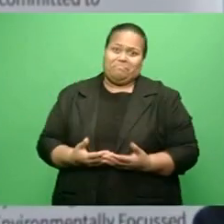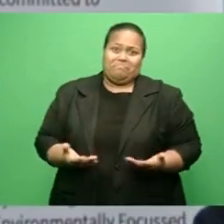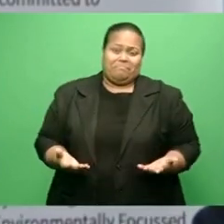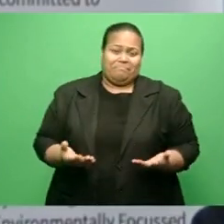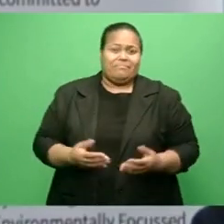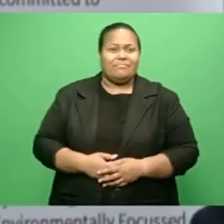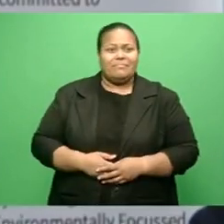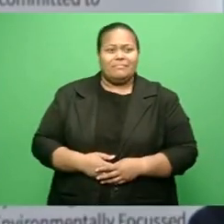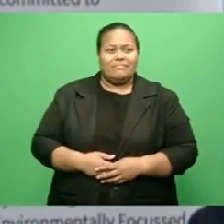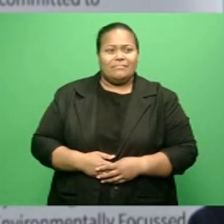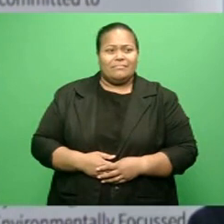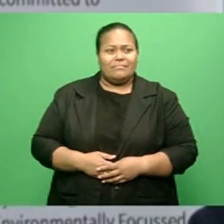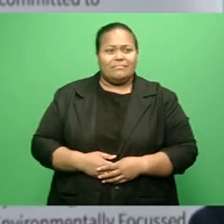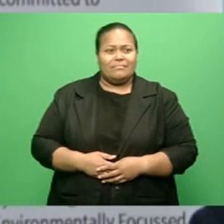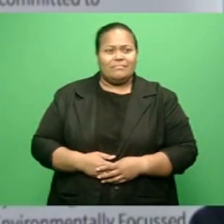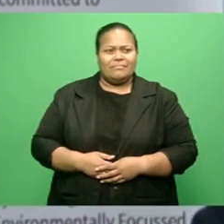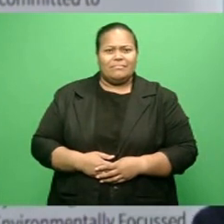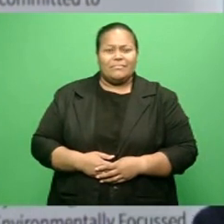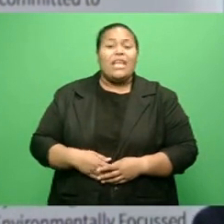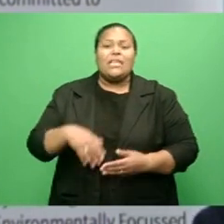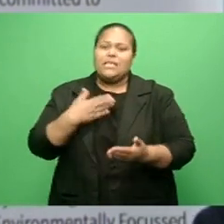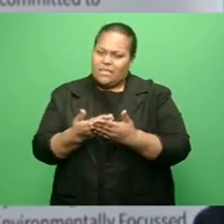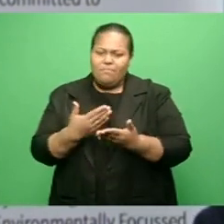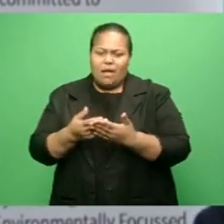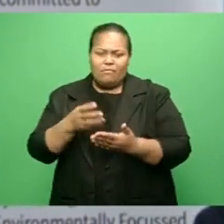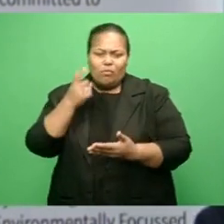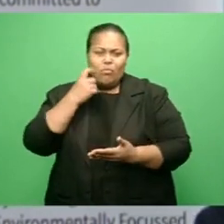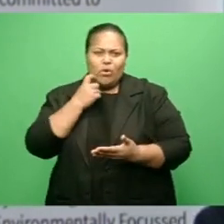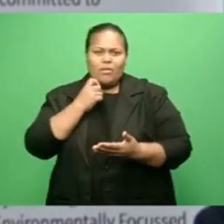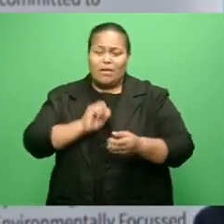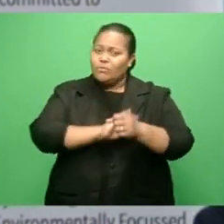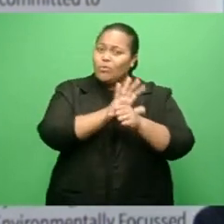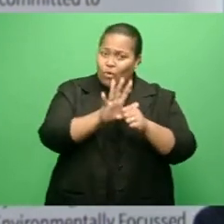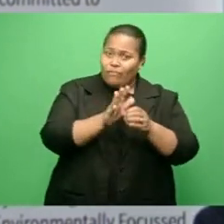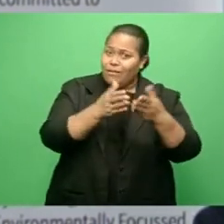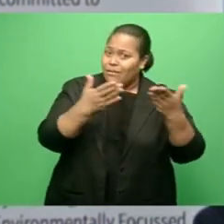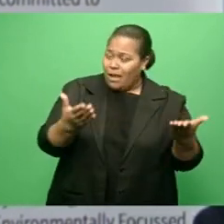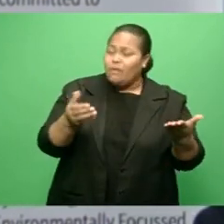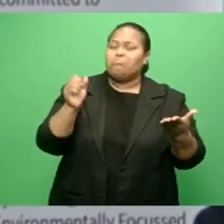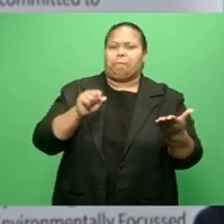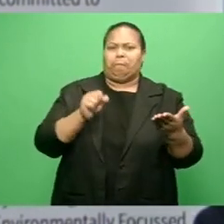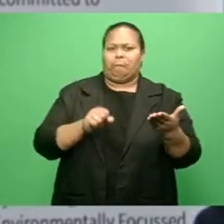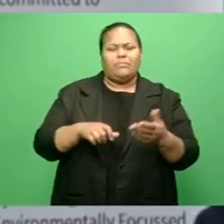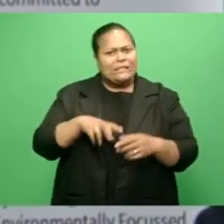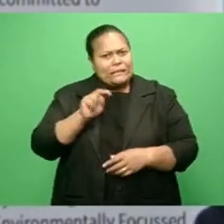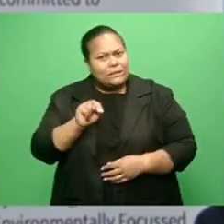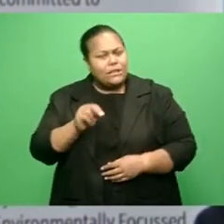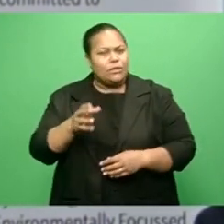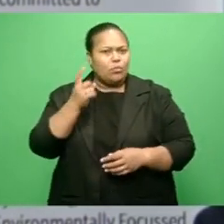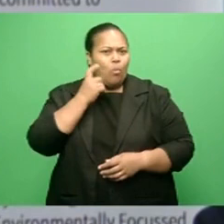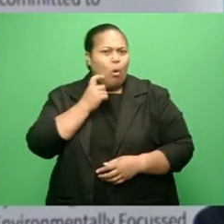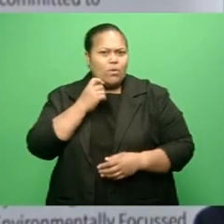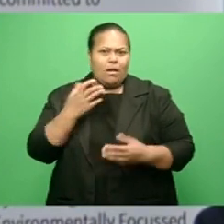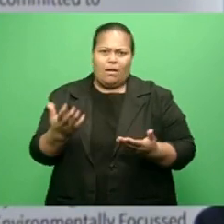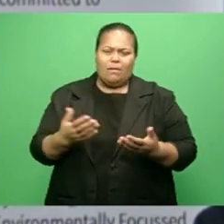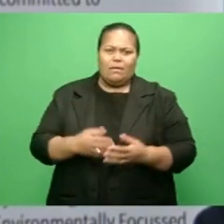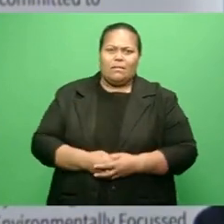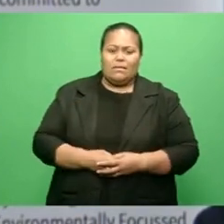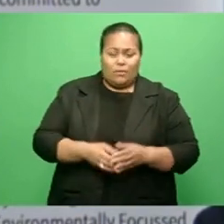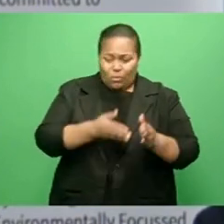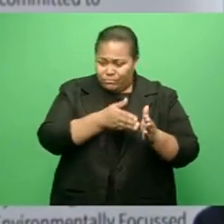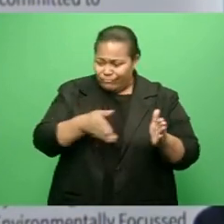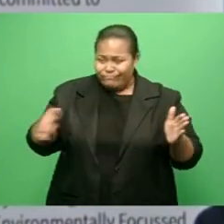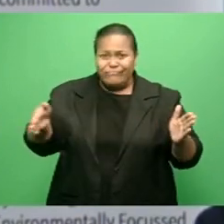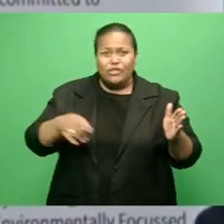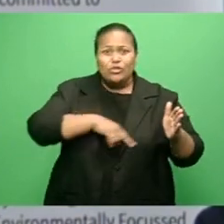water, particularly in the COVID world we live in, and we're very, very conscious of that. So we have the growing corridor between Suva and Nassau